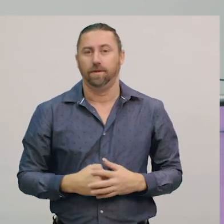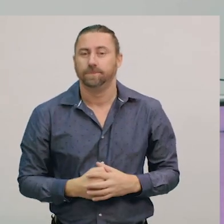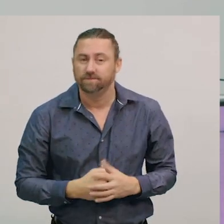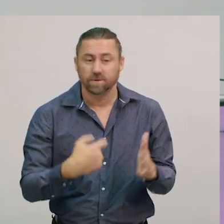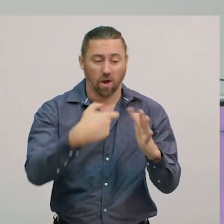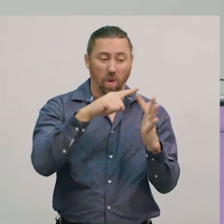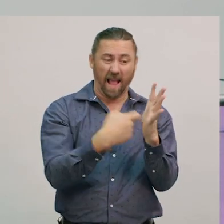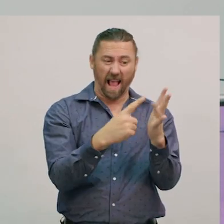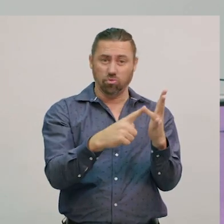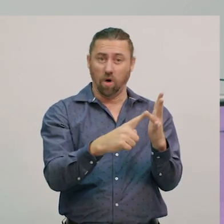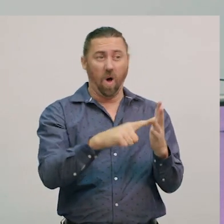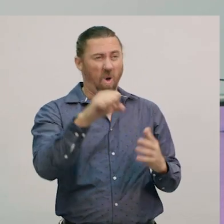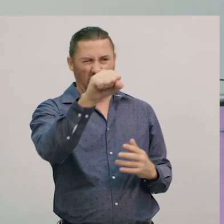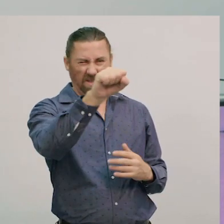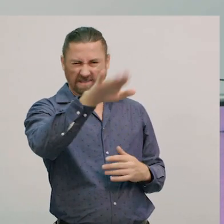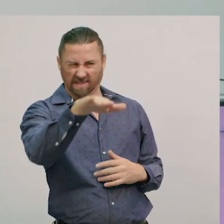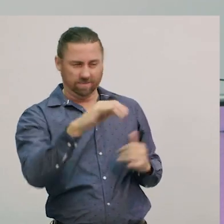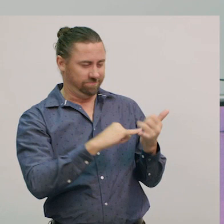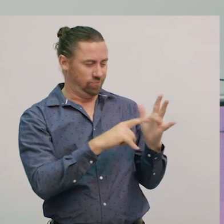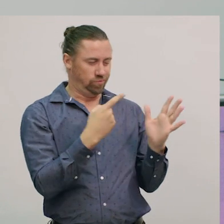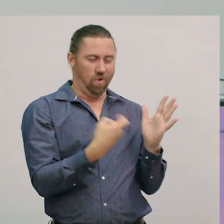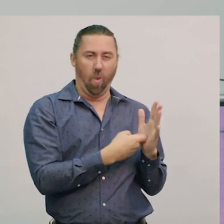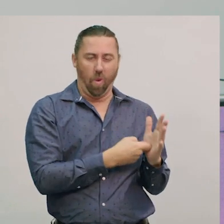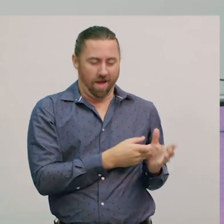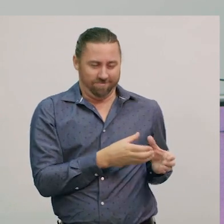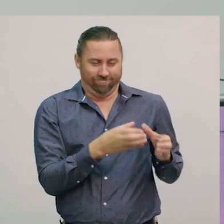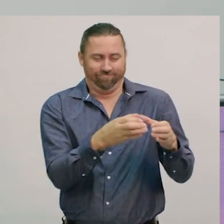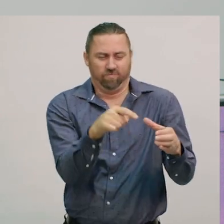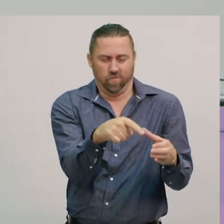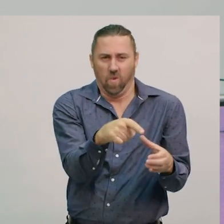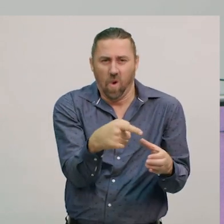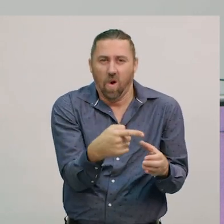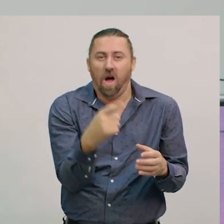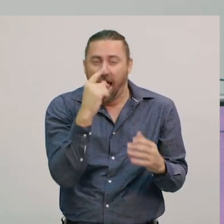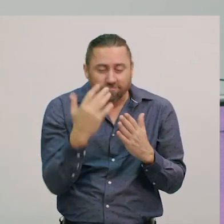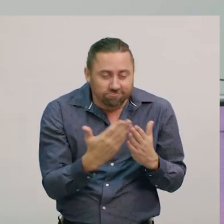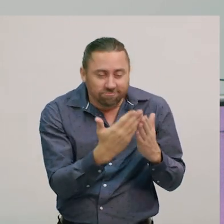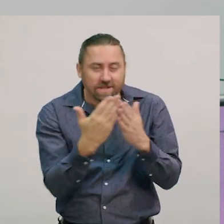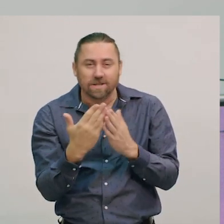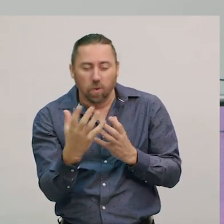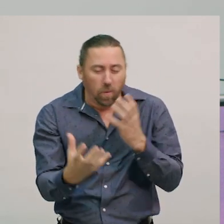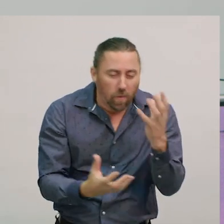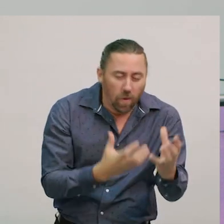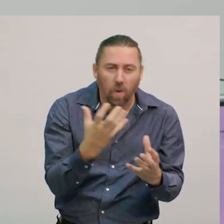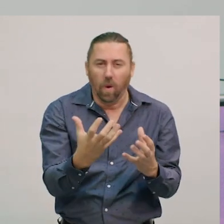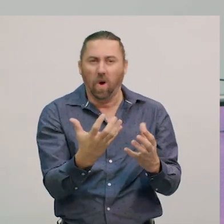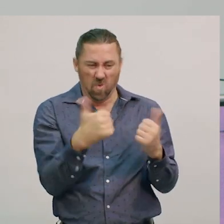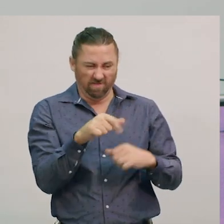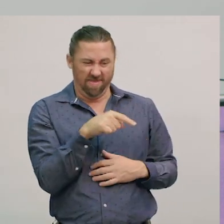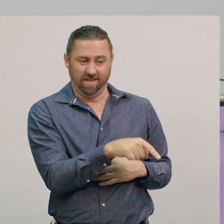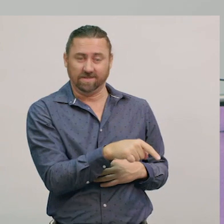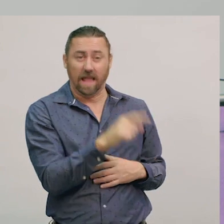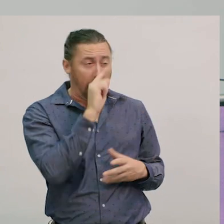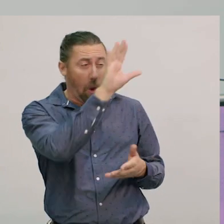kerosene lanterns, the solar lights provide a safe and reliable light for families to study and cook by. The solar panels can